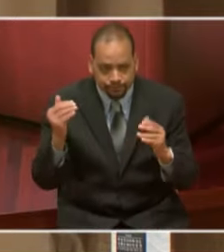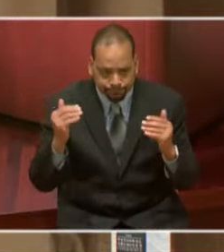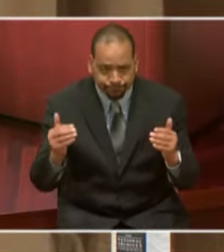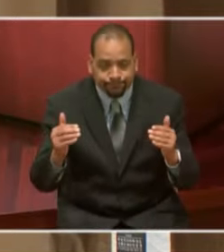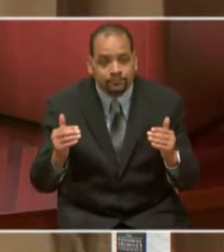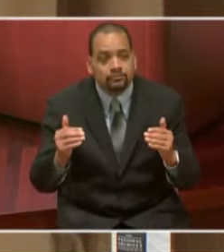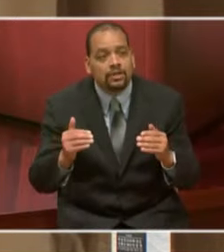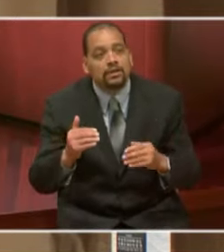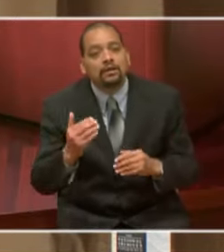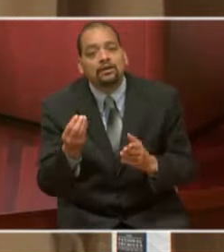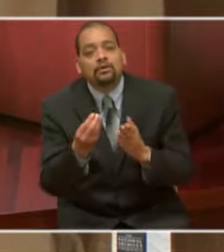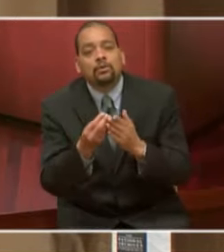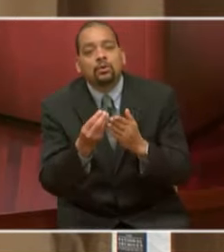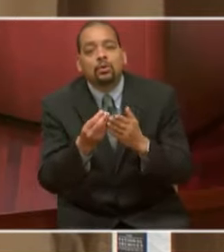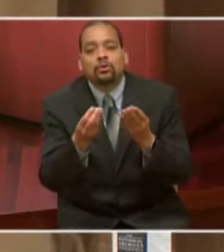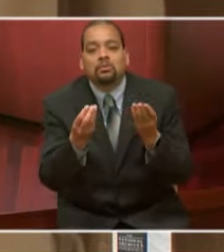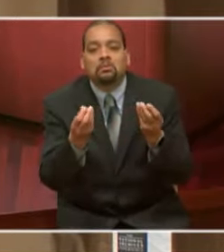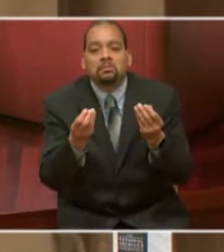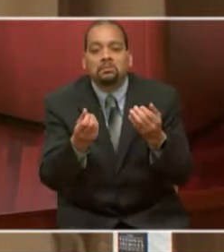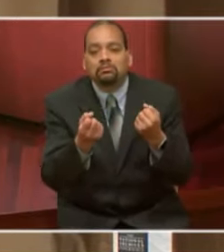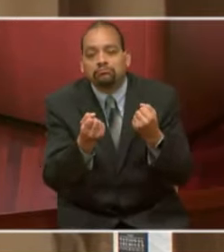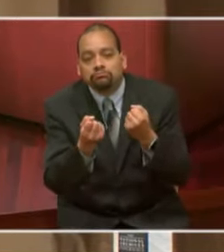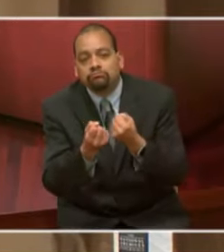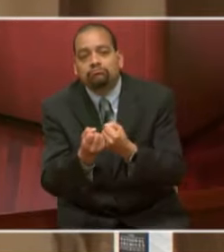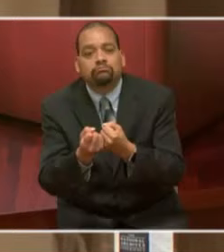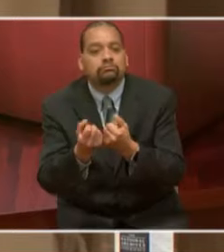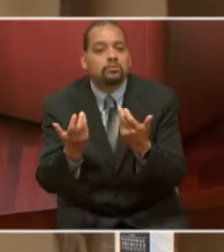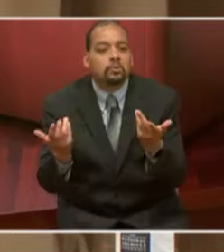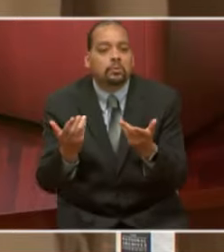brother, sister, how you doing?